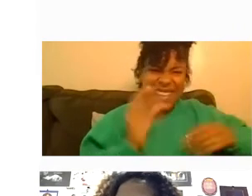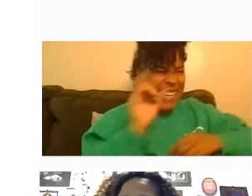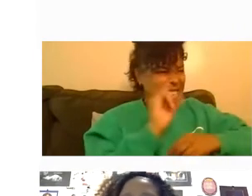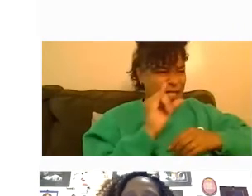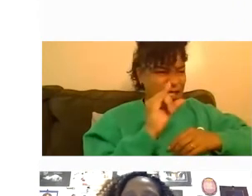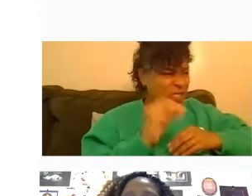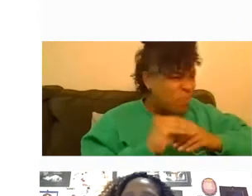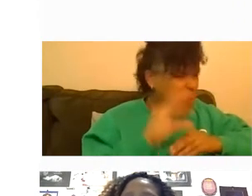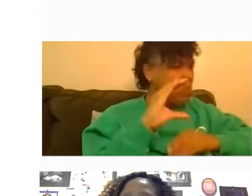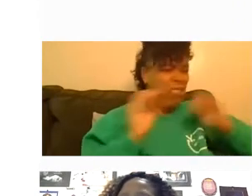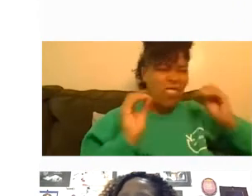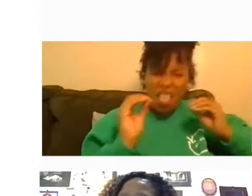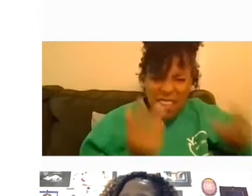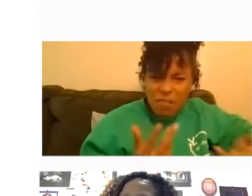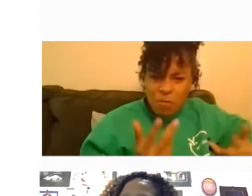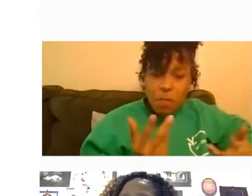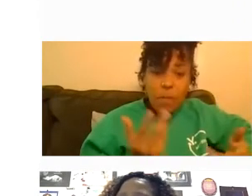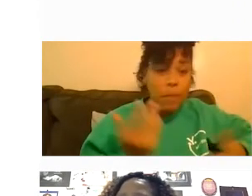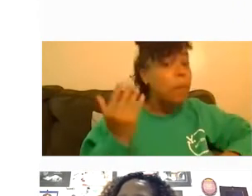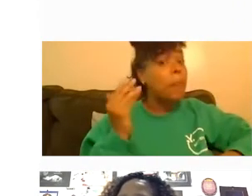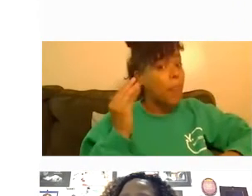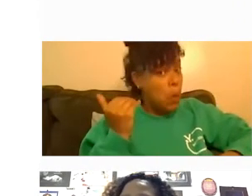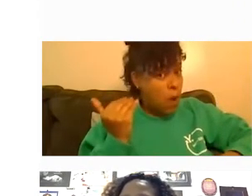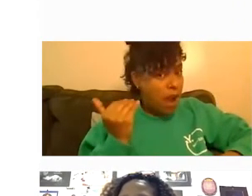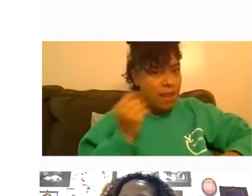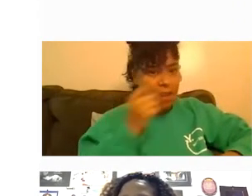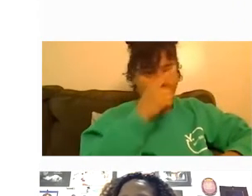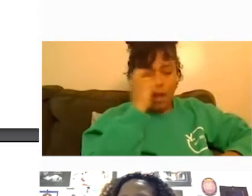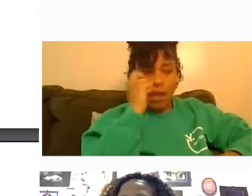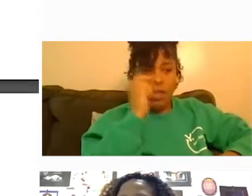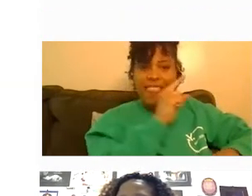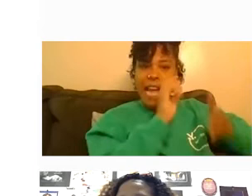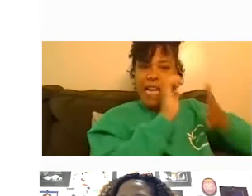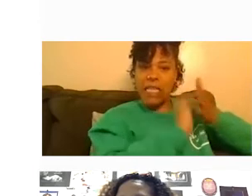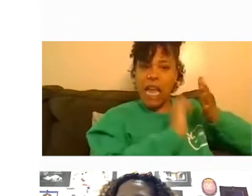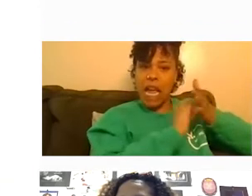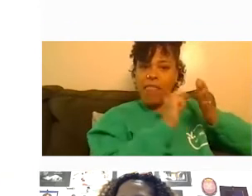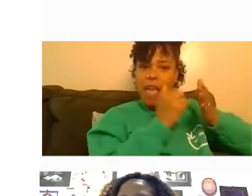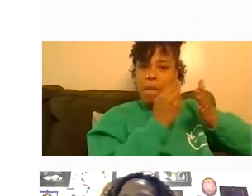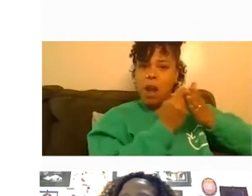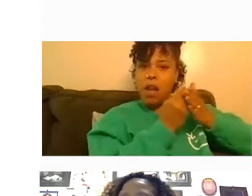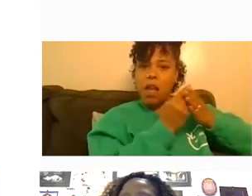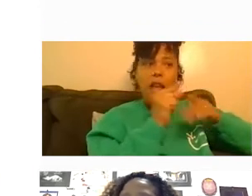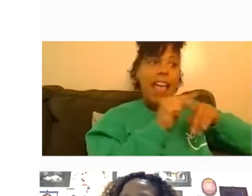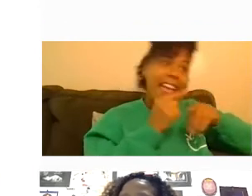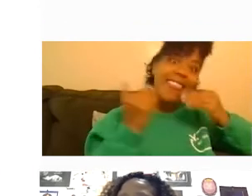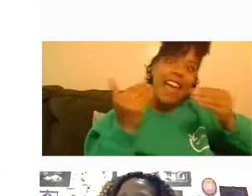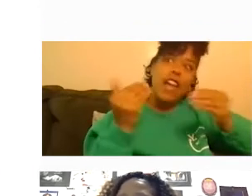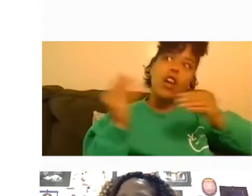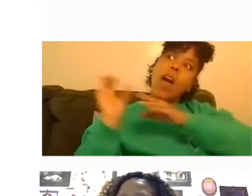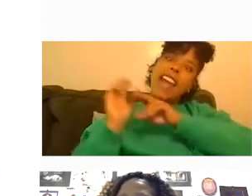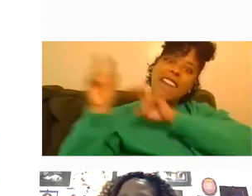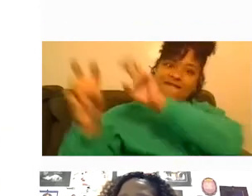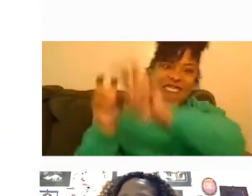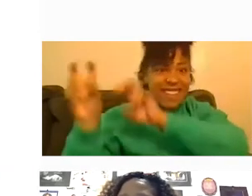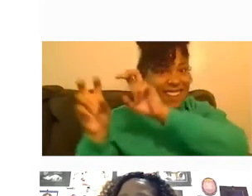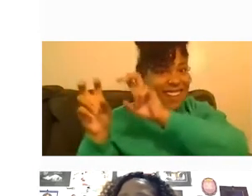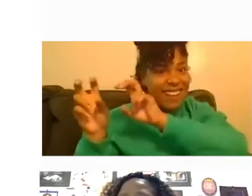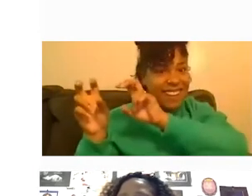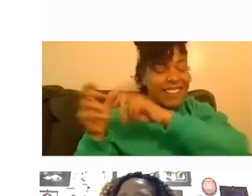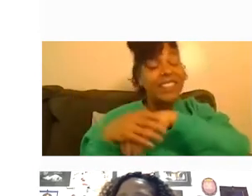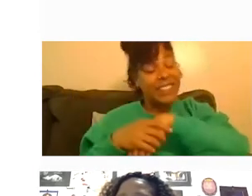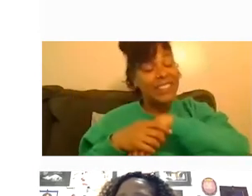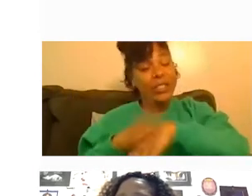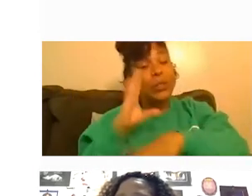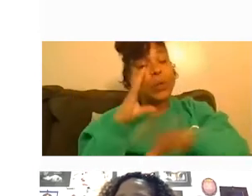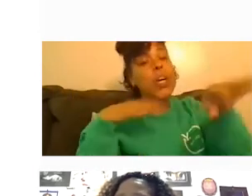invested. Well, that's because they take the money and invest in these vehicles where you need to. So we would explain more of this to you one-on-one. There's